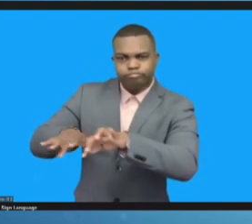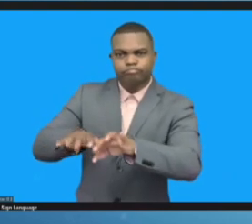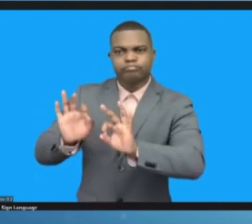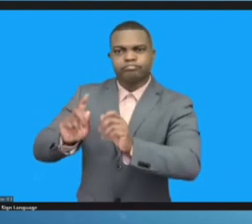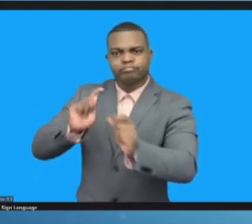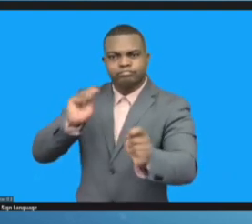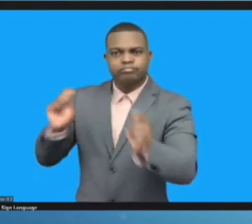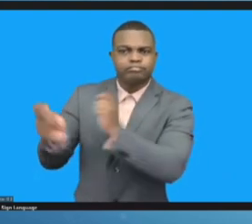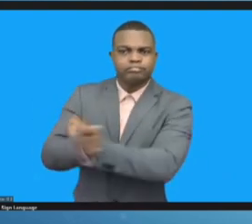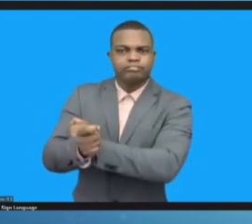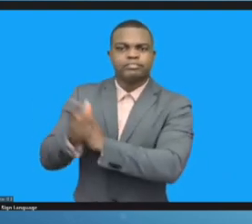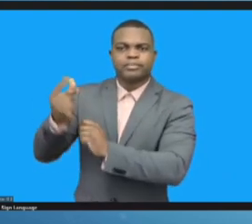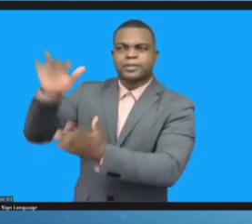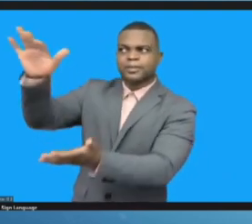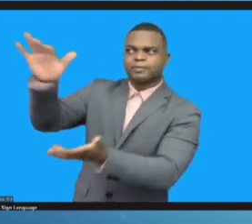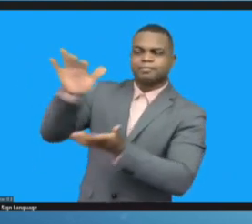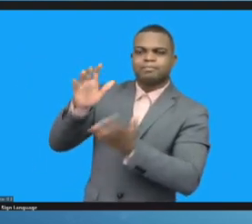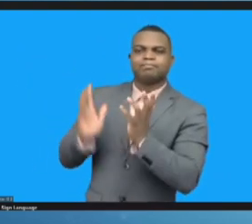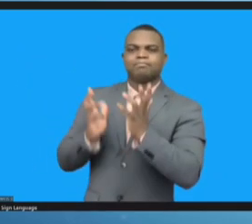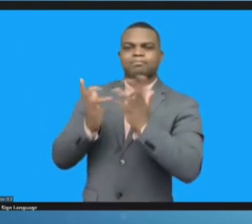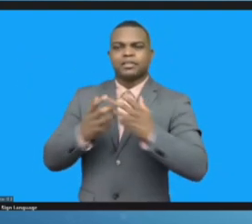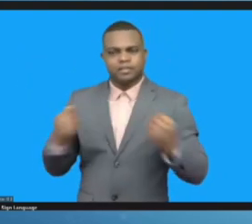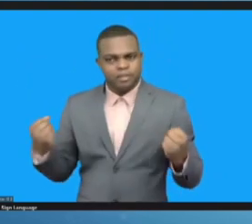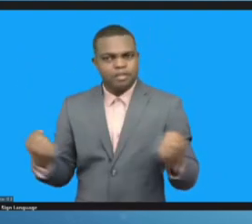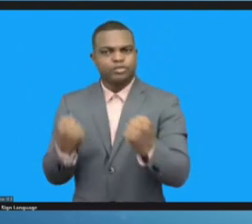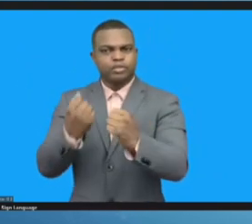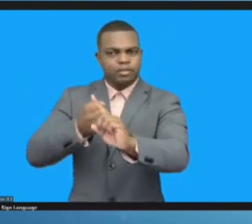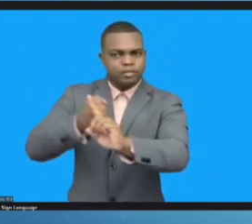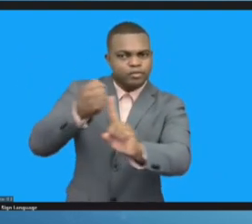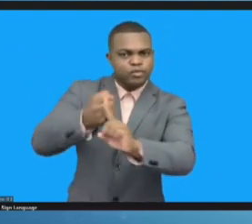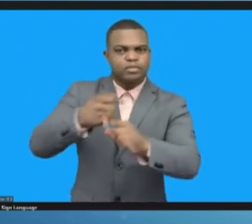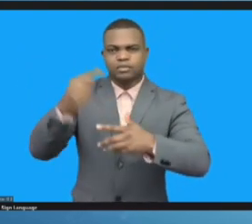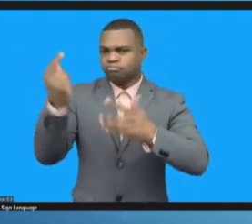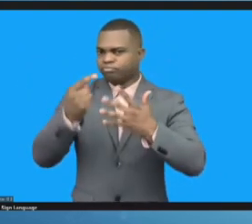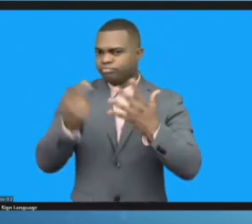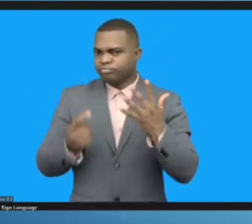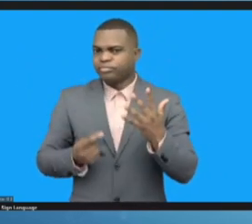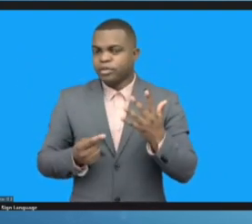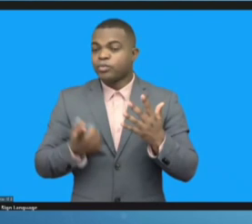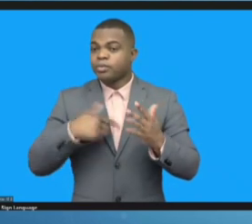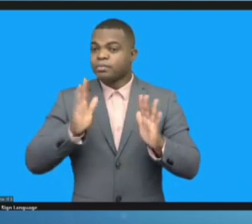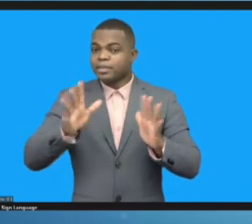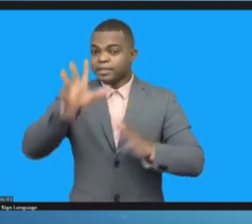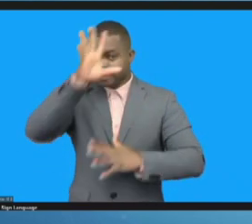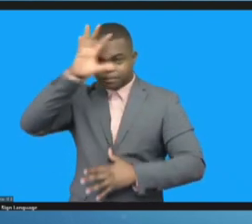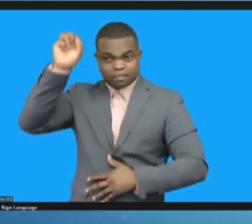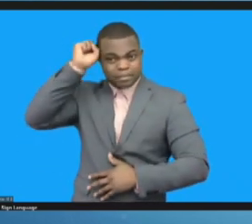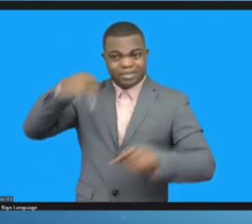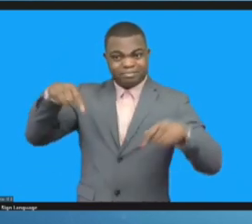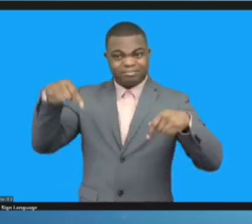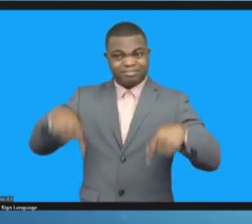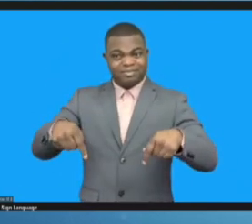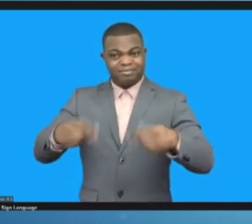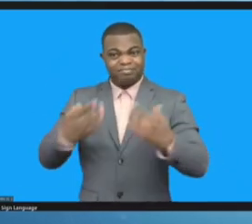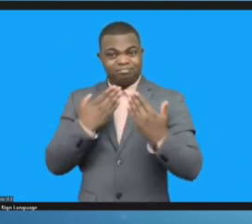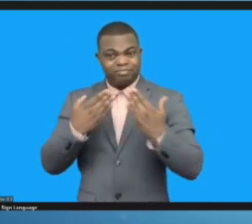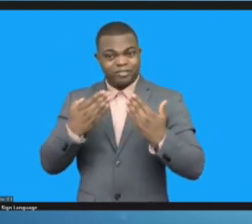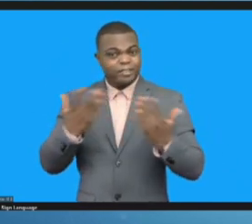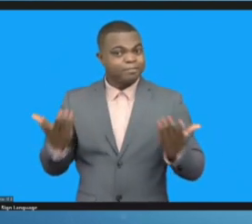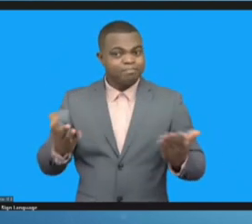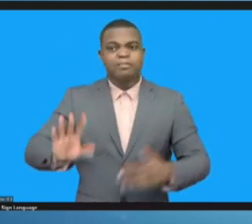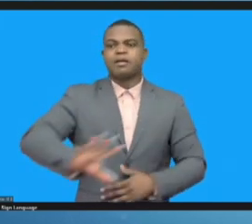that an estimated 871 million people are not connected. Access to the internet becomes even